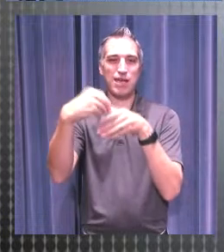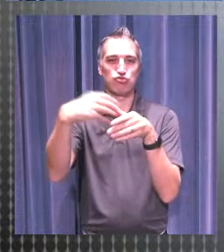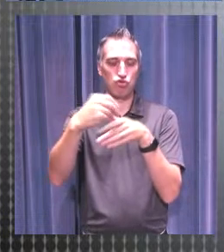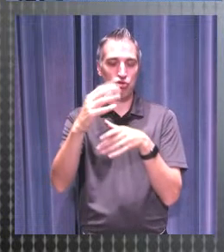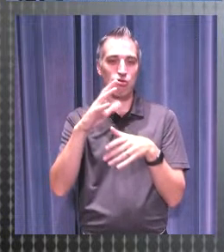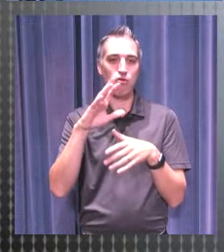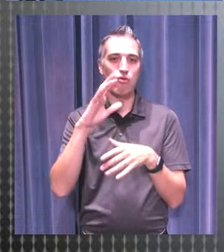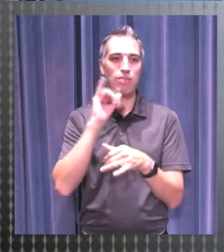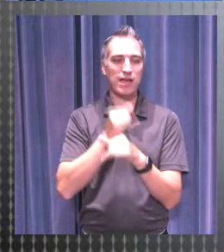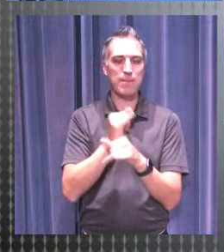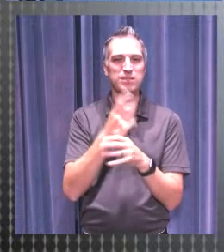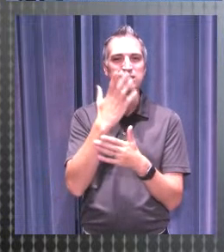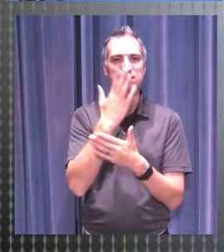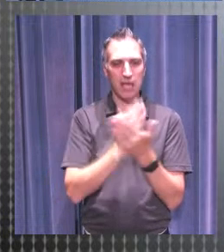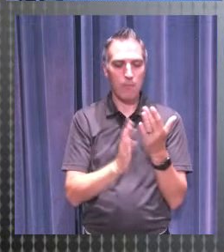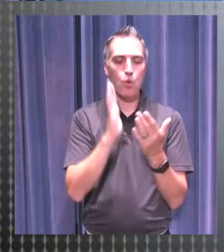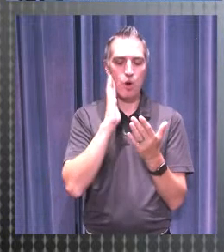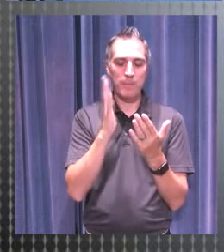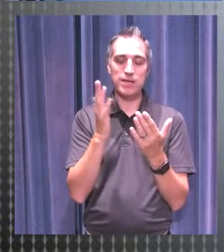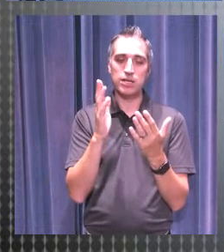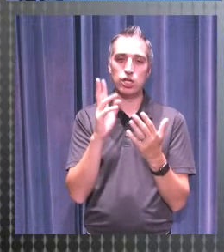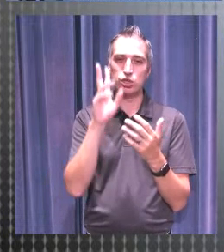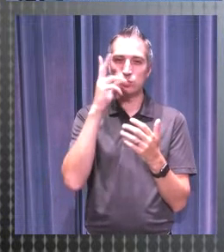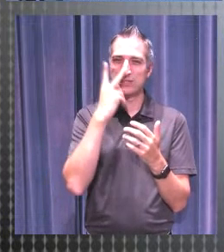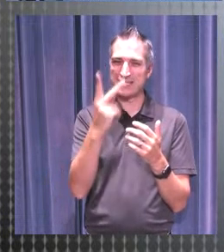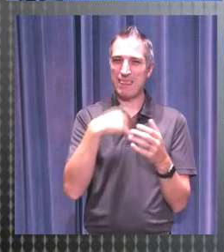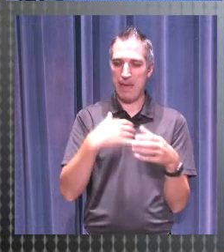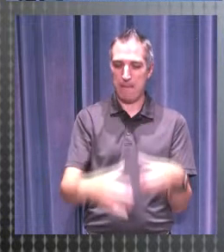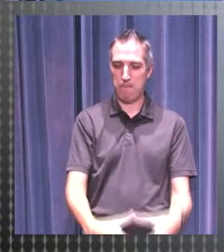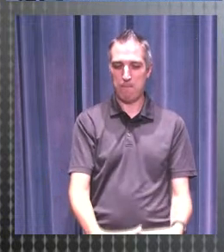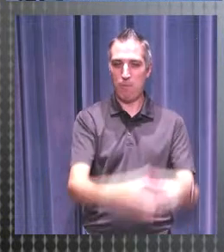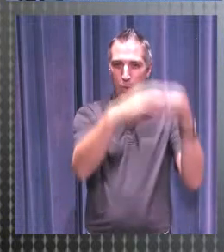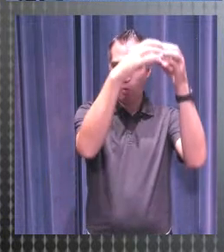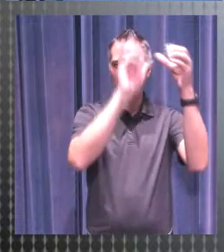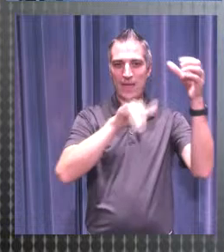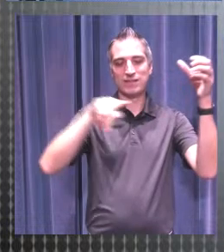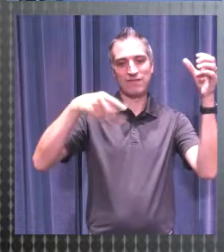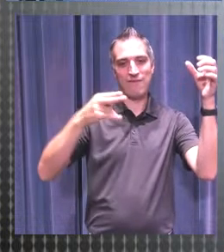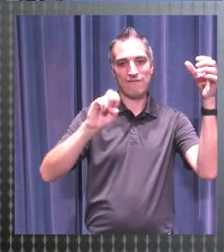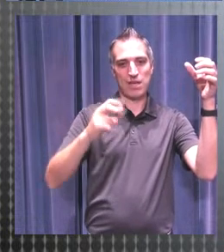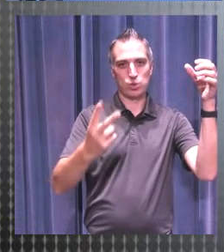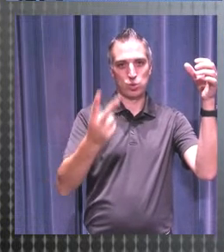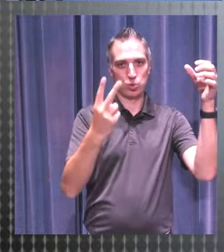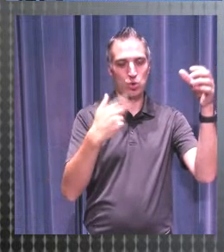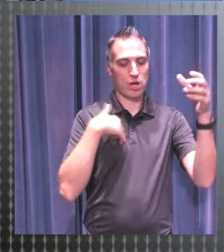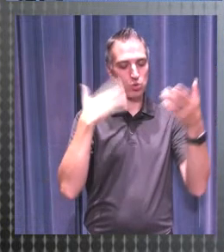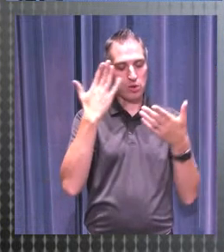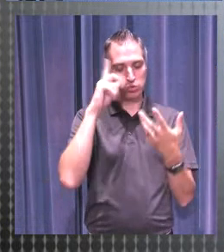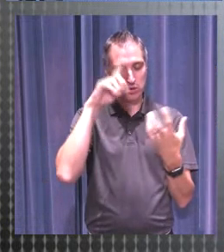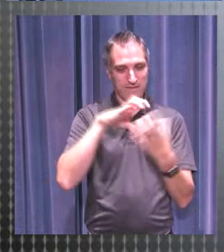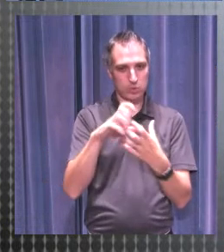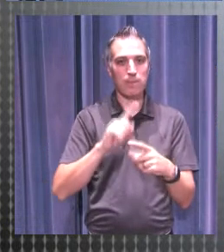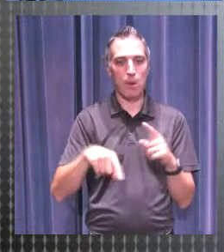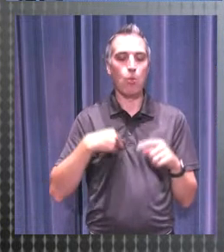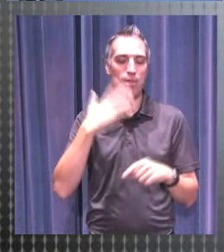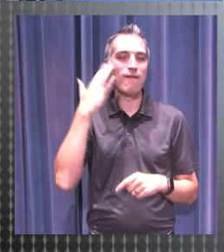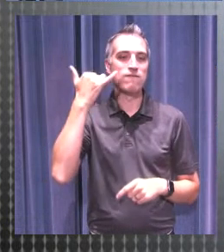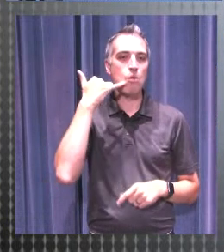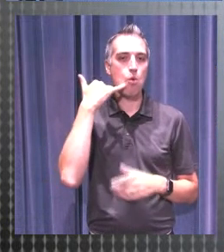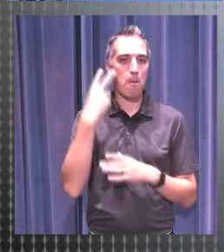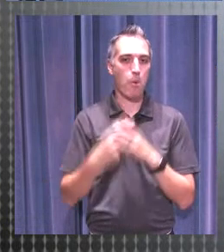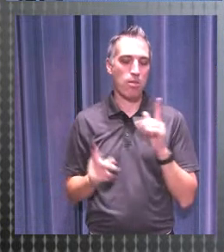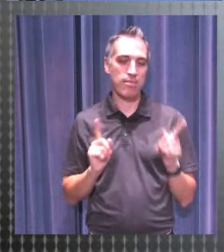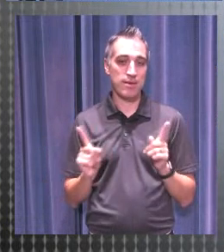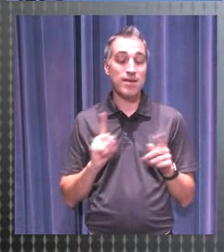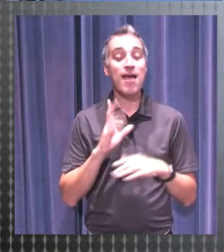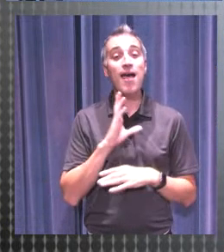some in phase two for the outside, those poles that you see on campus, but that's in phase two. So I don't want to confuse those two. So we have phones on both. And then